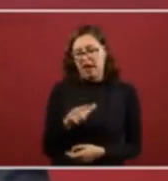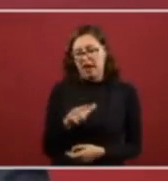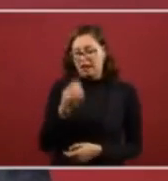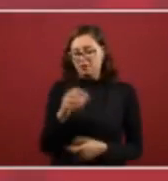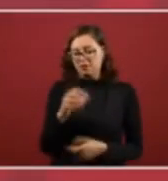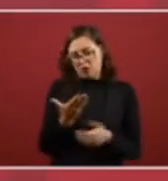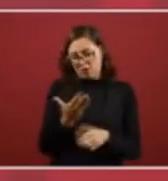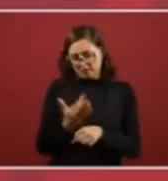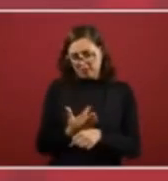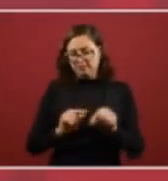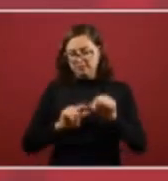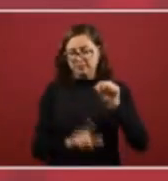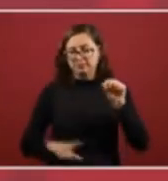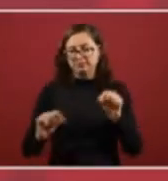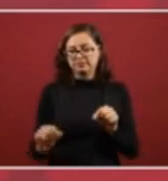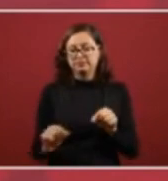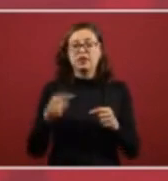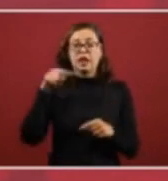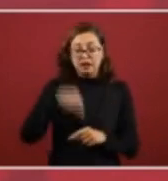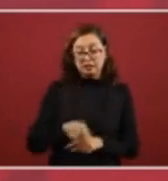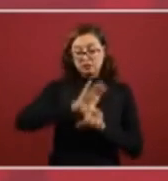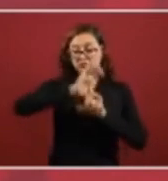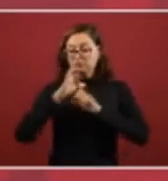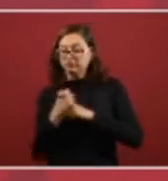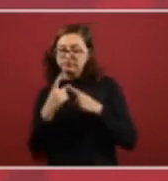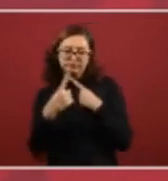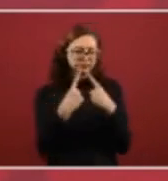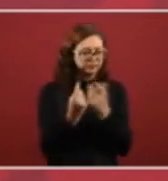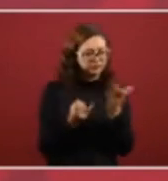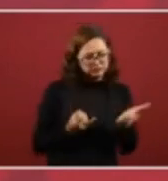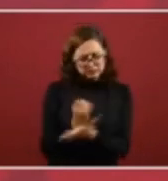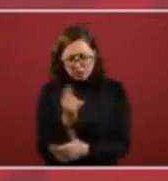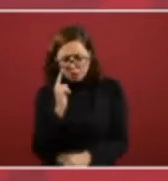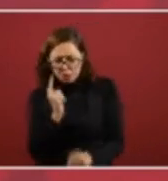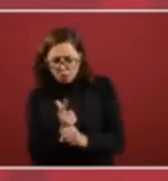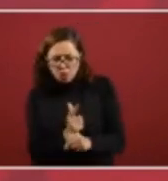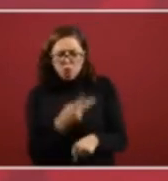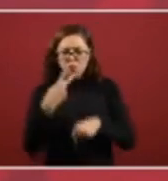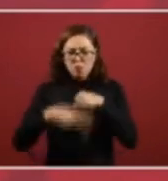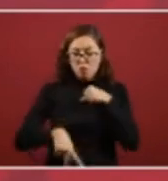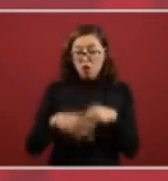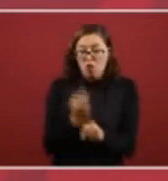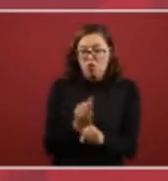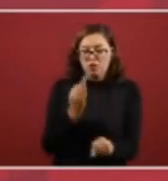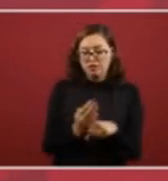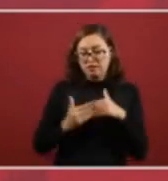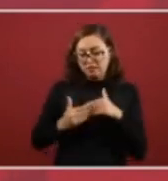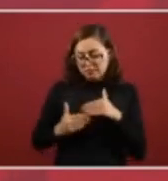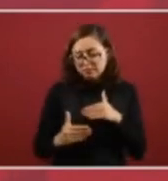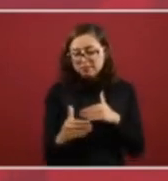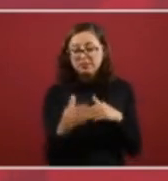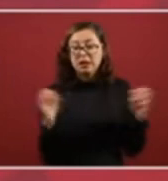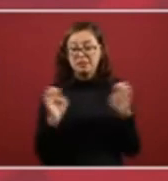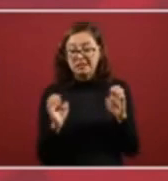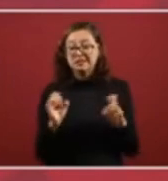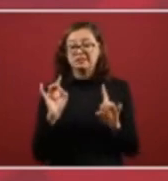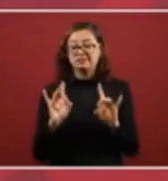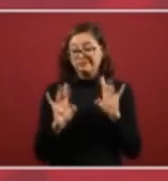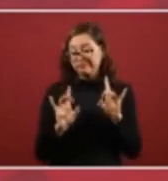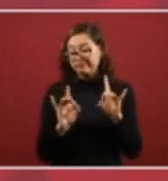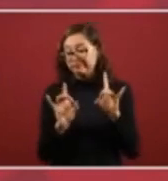that permits us to make decisions and identify the risk in a time and to